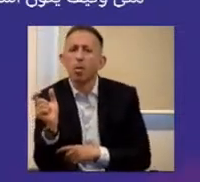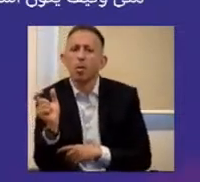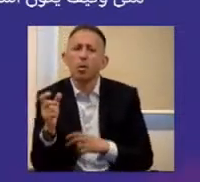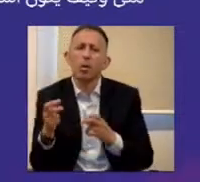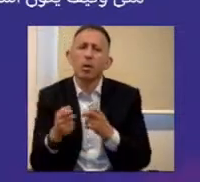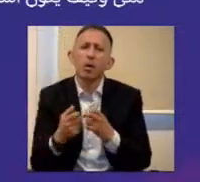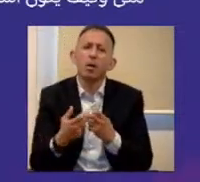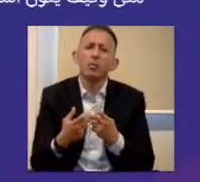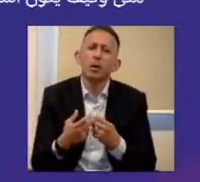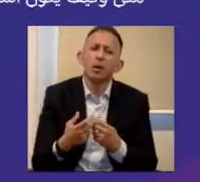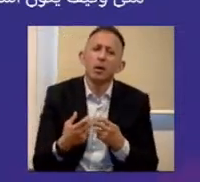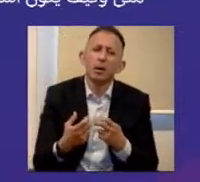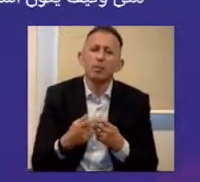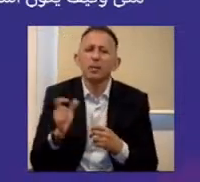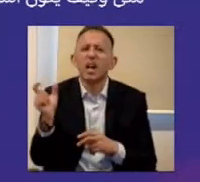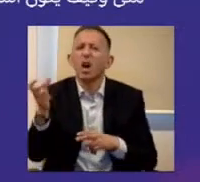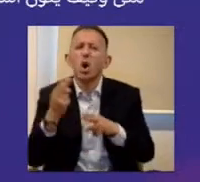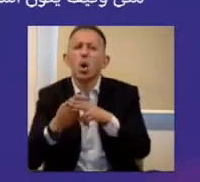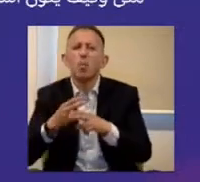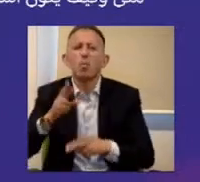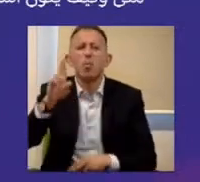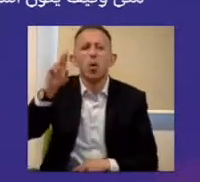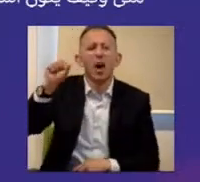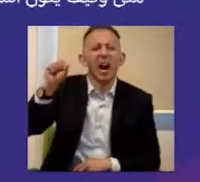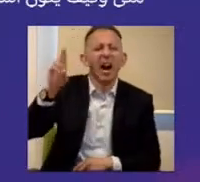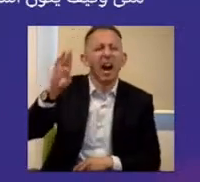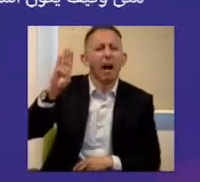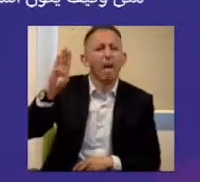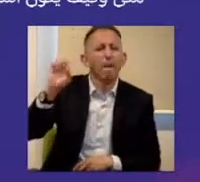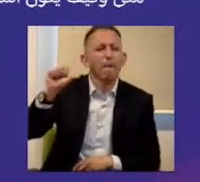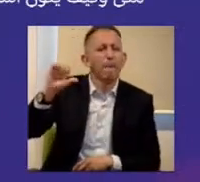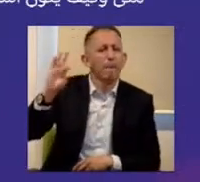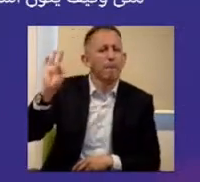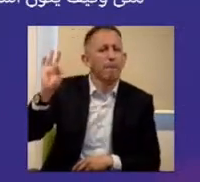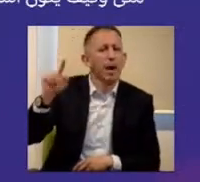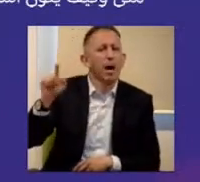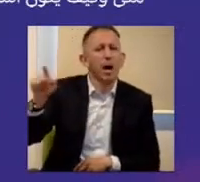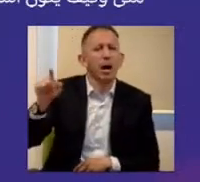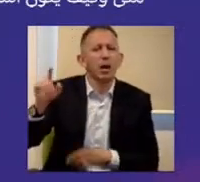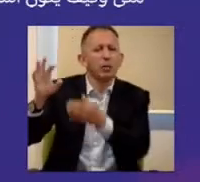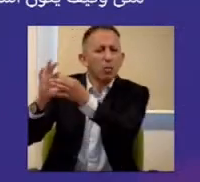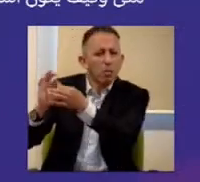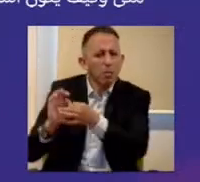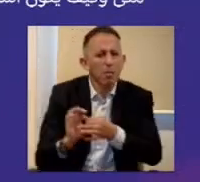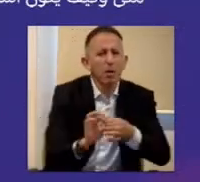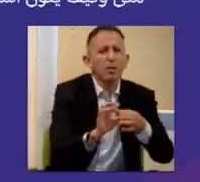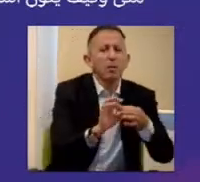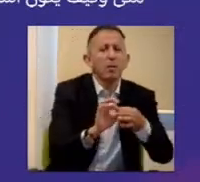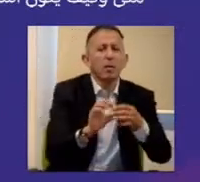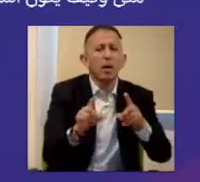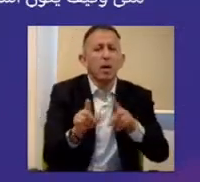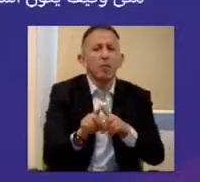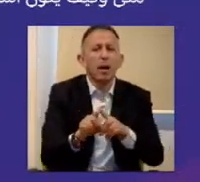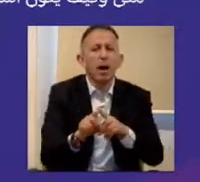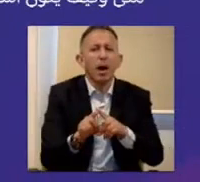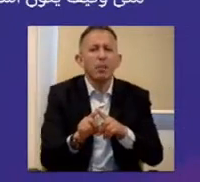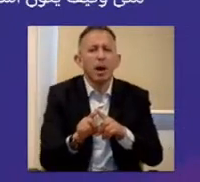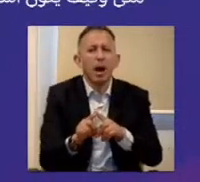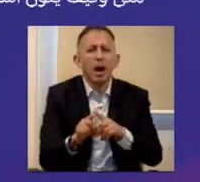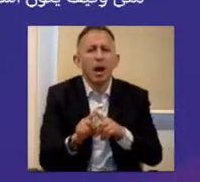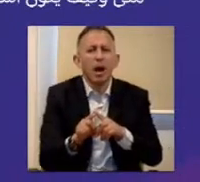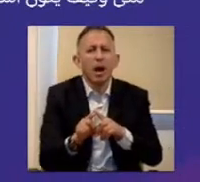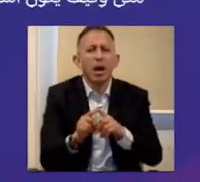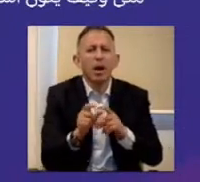vector. A vector is just a list of real numbers. And this vector is a point in R to the power n. N